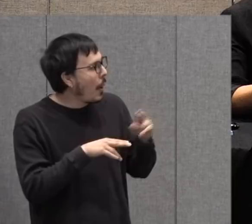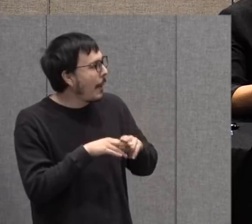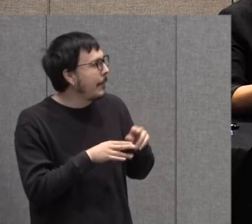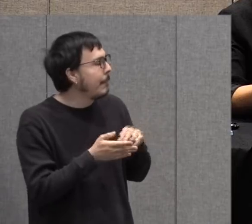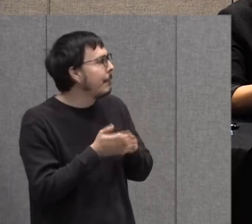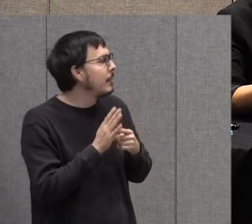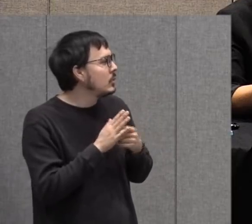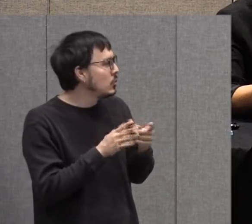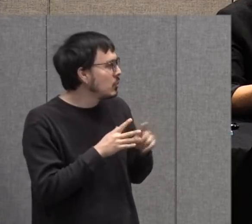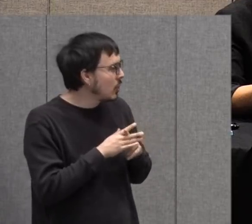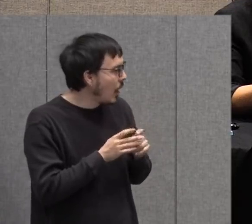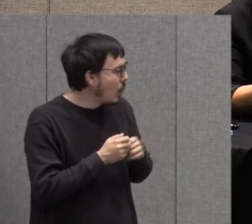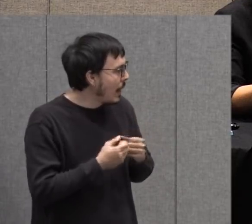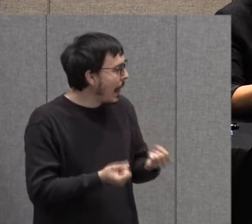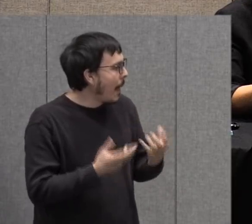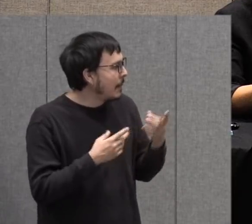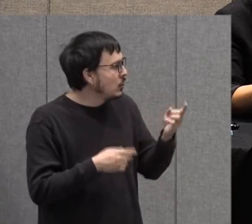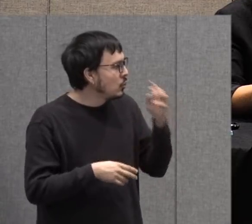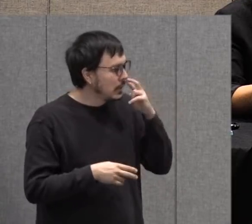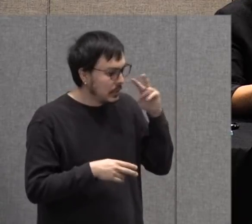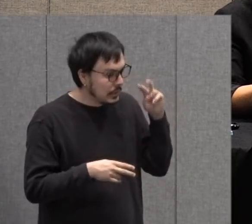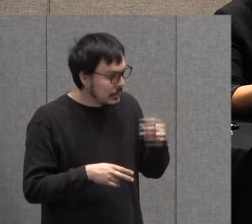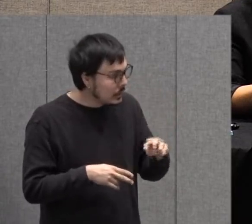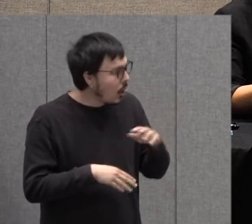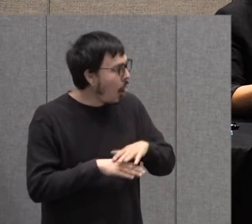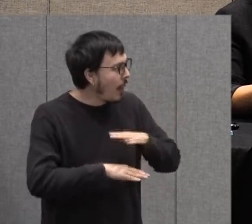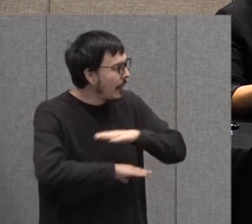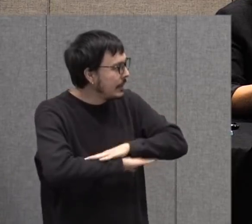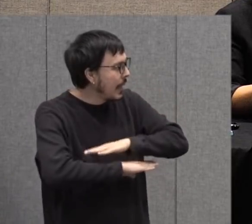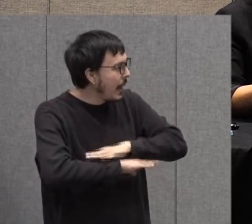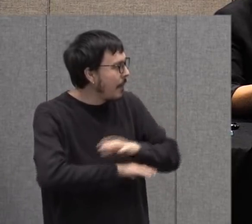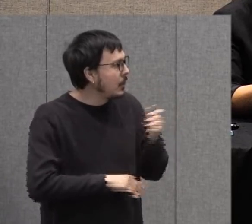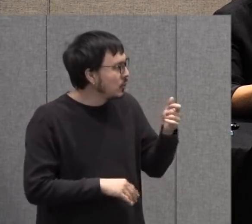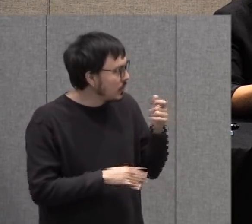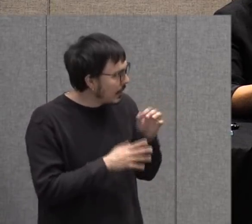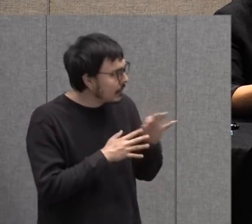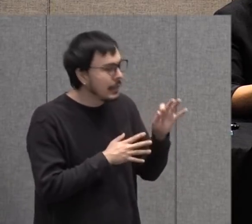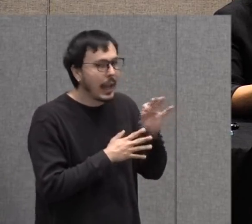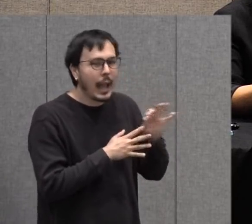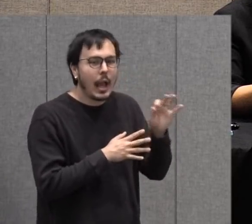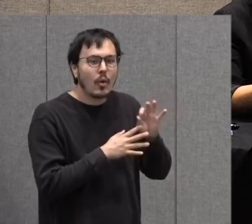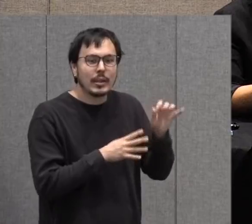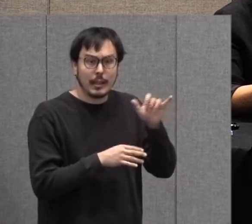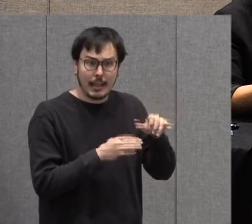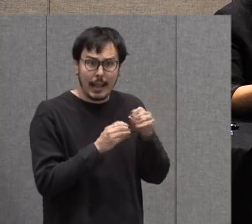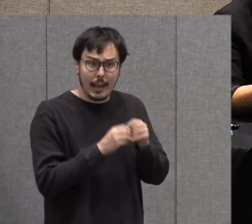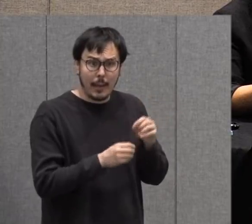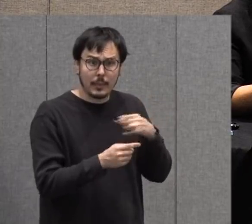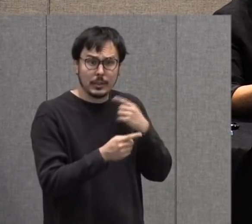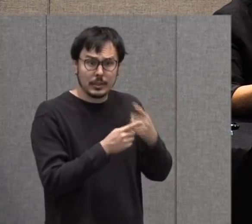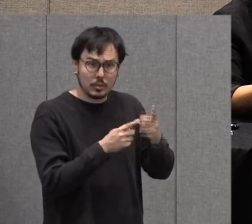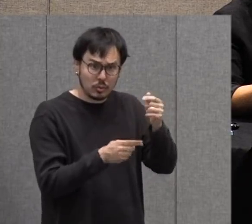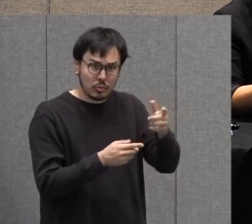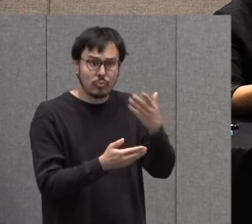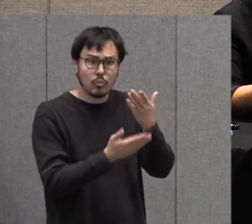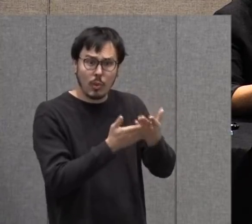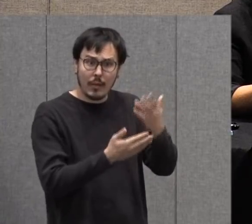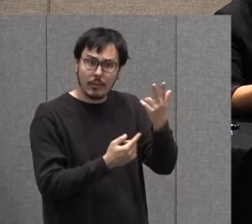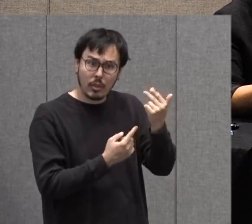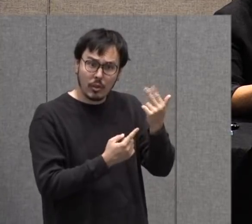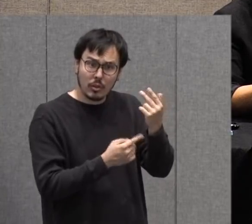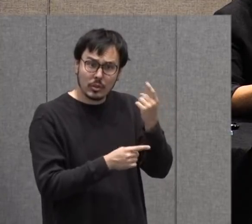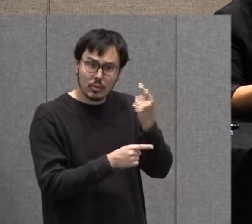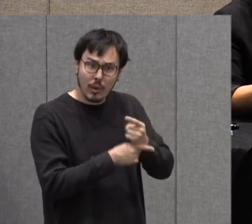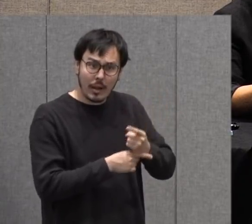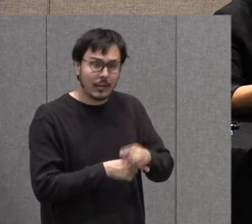with how many you had on the table, and you just started counting from that number until you got to 13, right? I did.